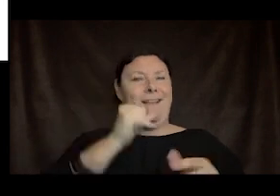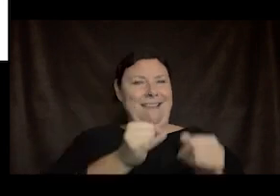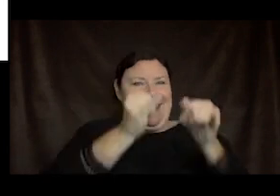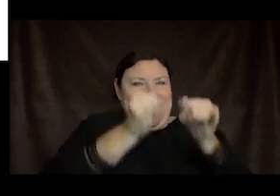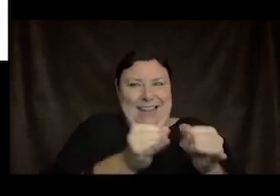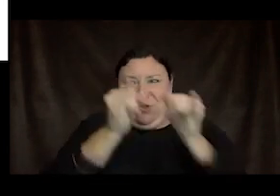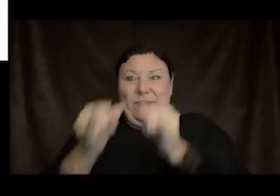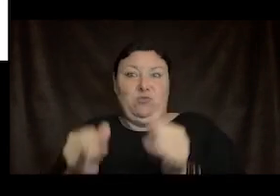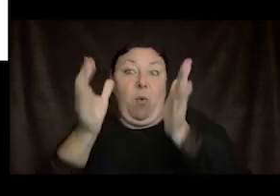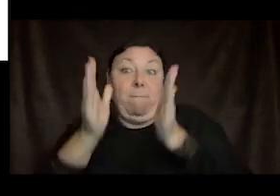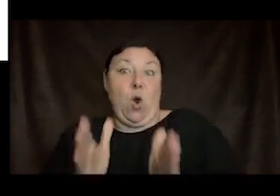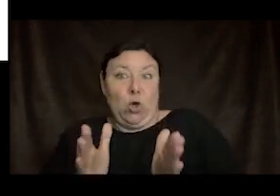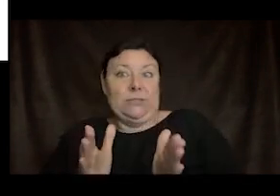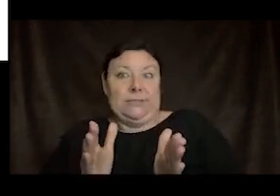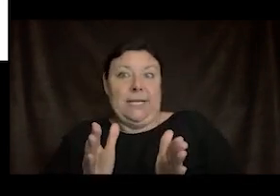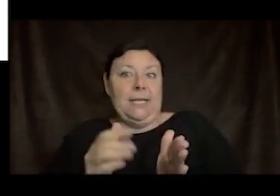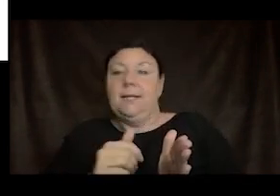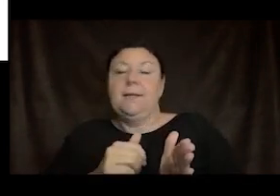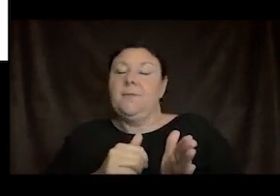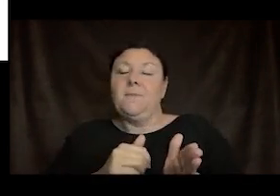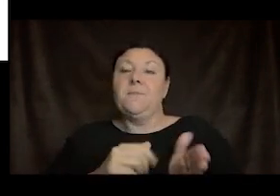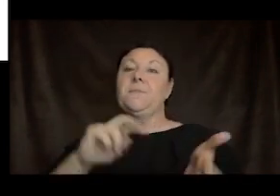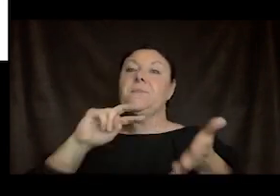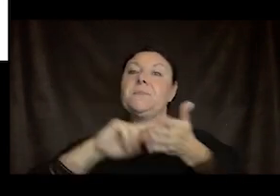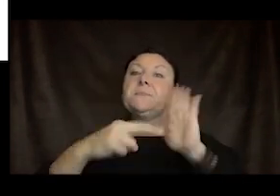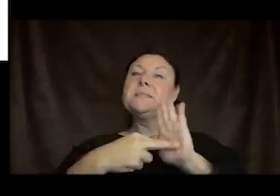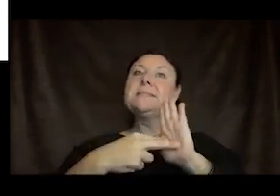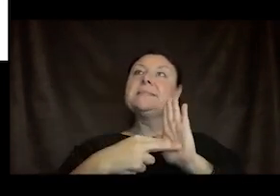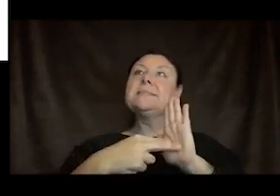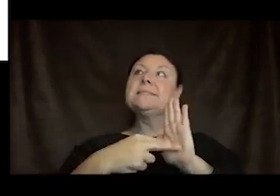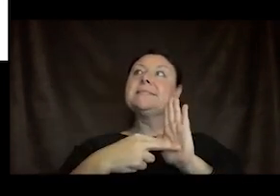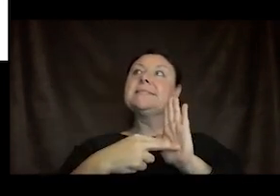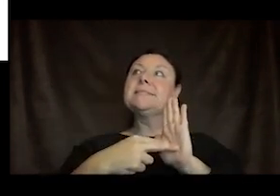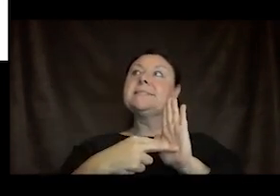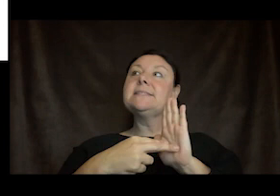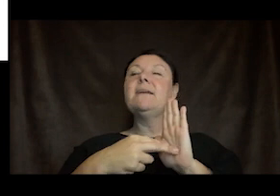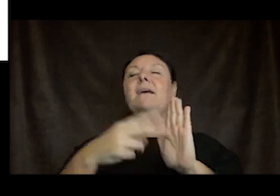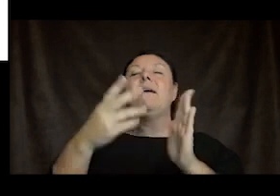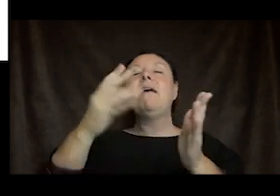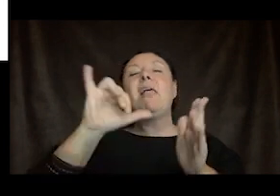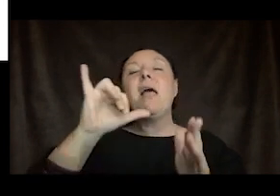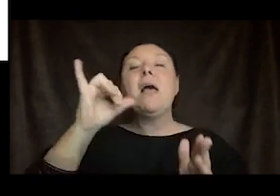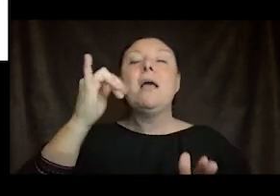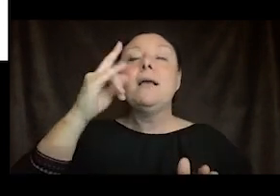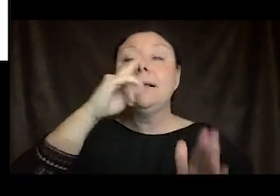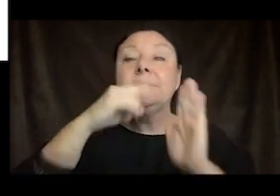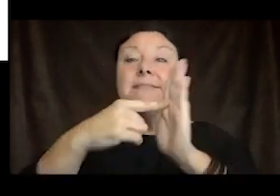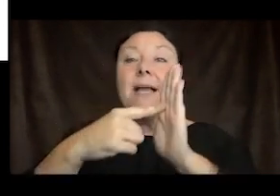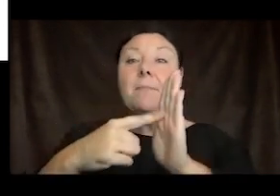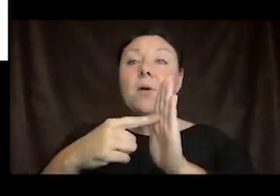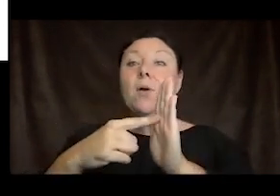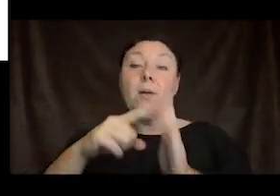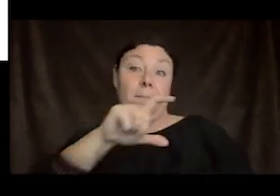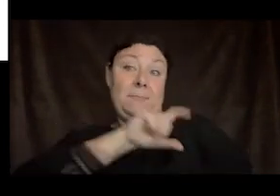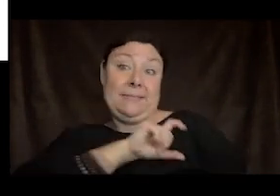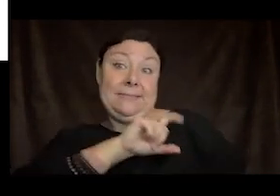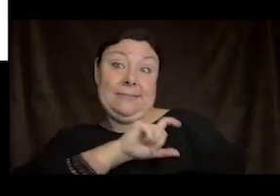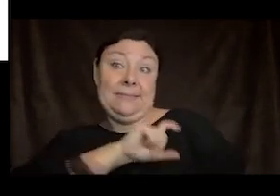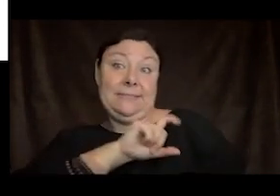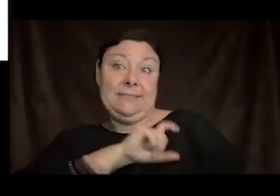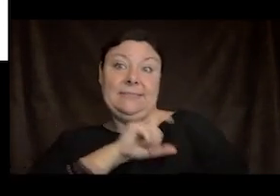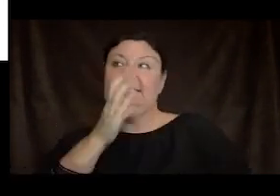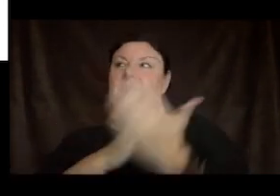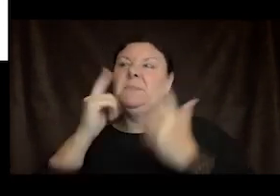individuals. So an example might be when people would say, well, there's a few bad apples, like when we talk about the police